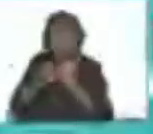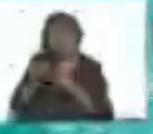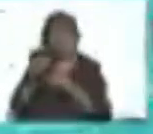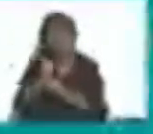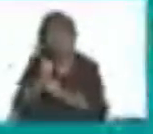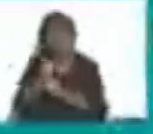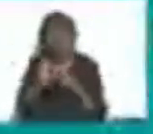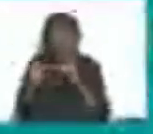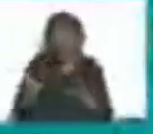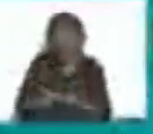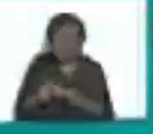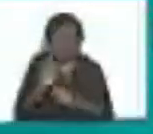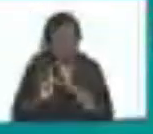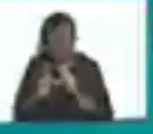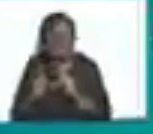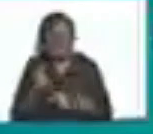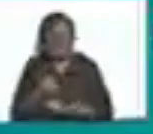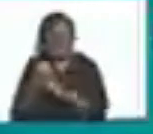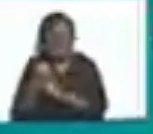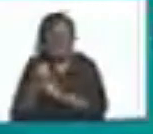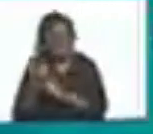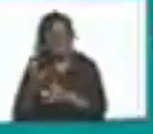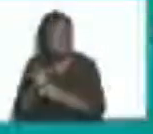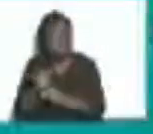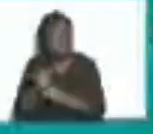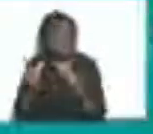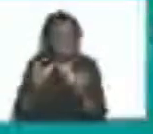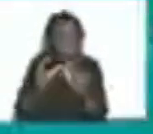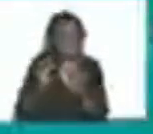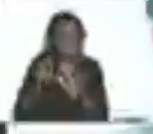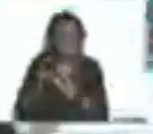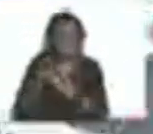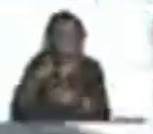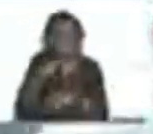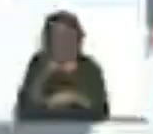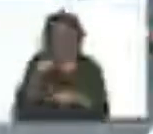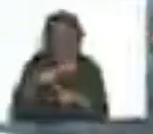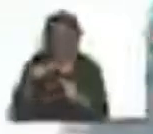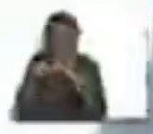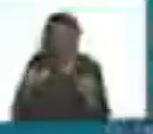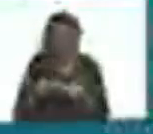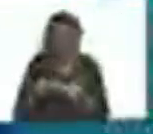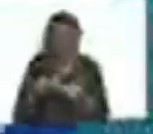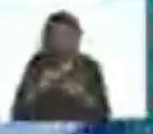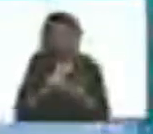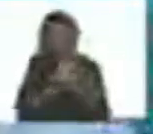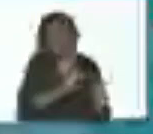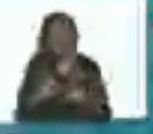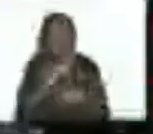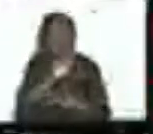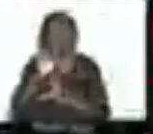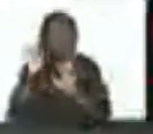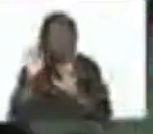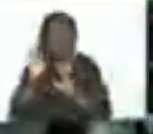water aerodrome license to operate in the area. Those plans, though, rejected by the Civil Aviation Authority and the Port